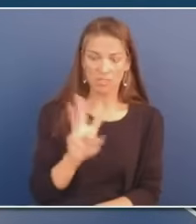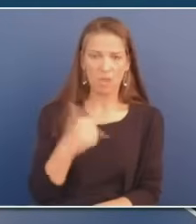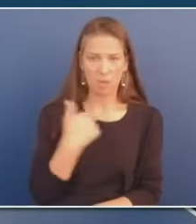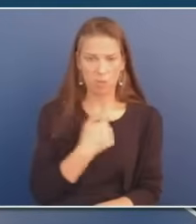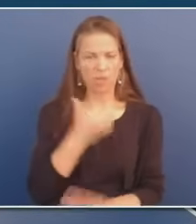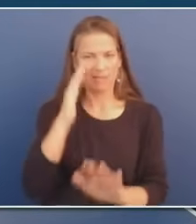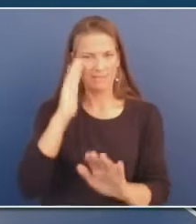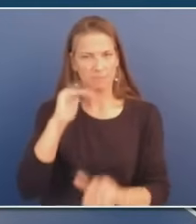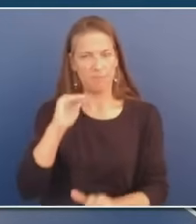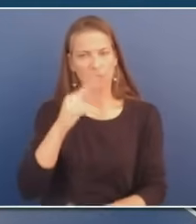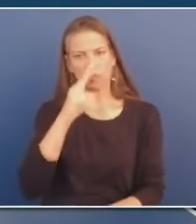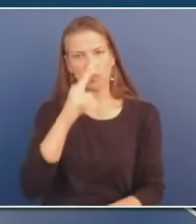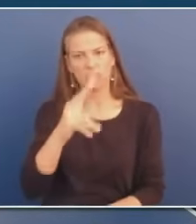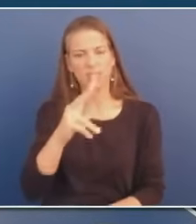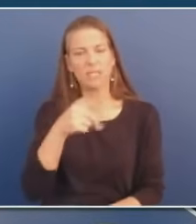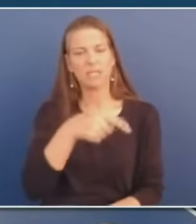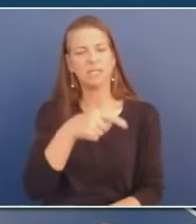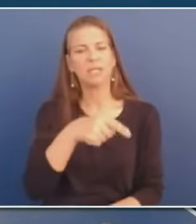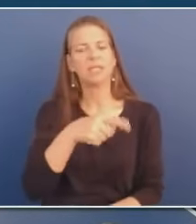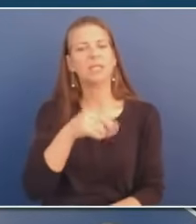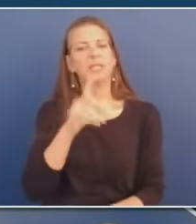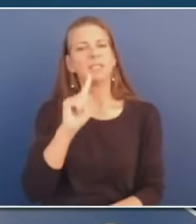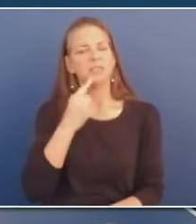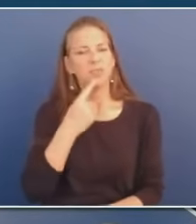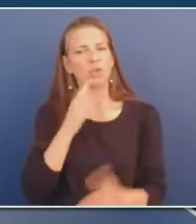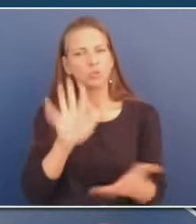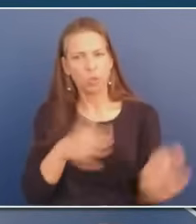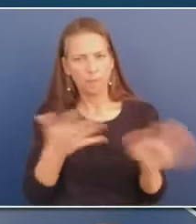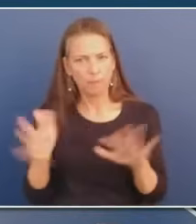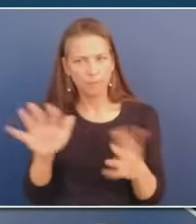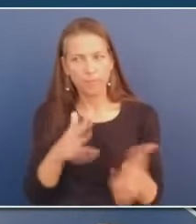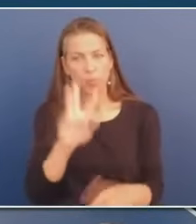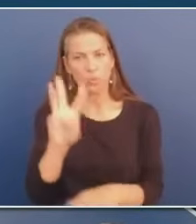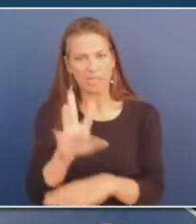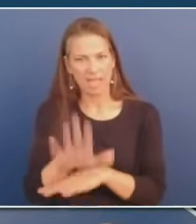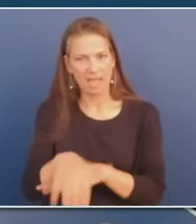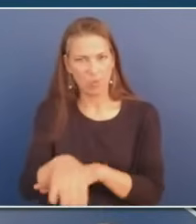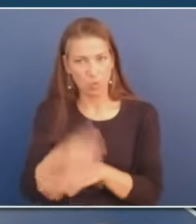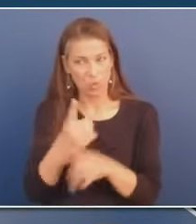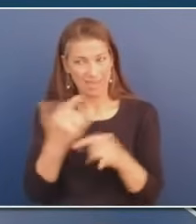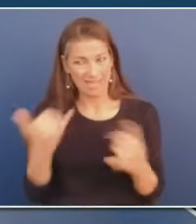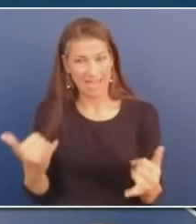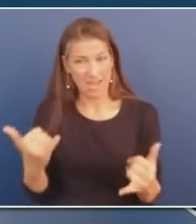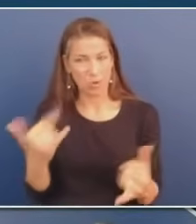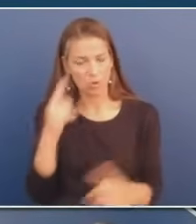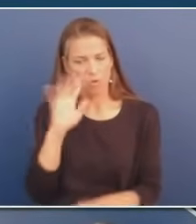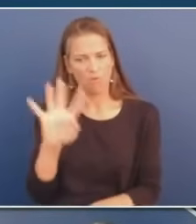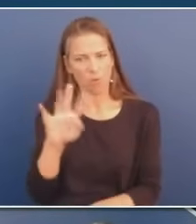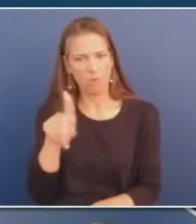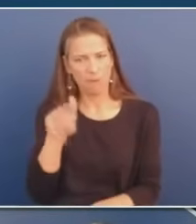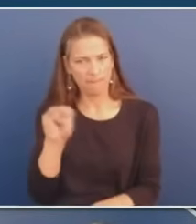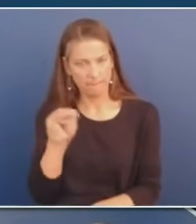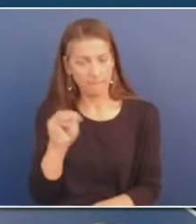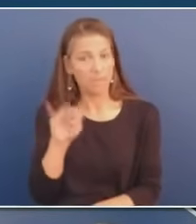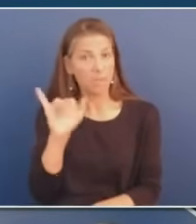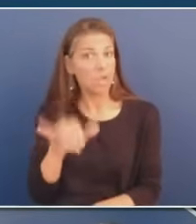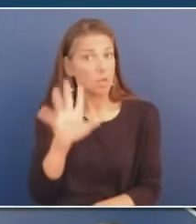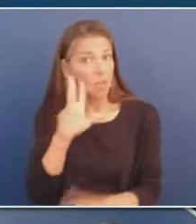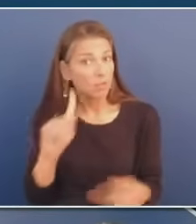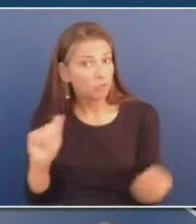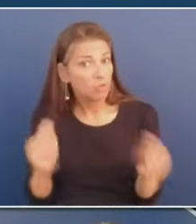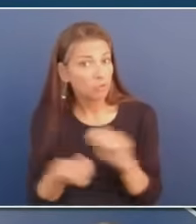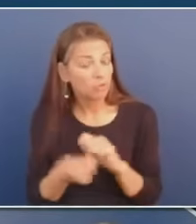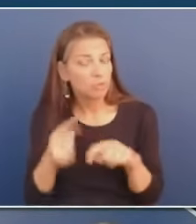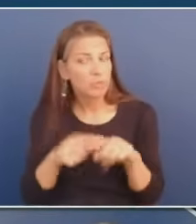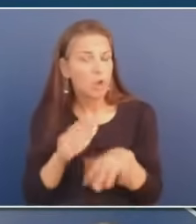see scattered severe storms. Again, Wednesday afternoon right now, we think 4 p.m.-ish, but that will change depending on how quickly